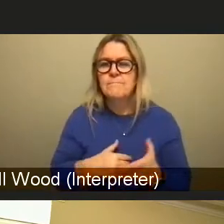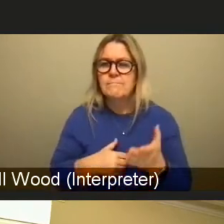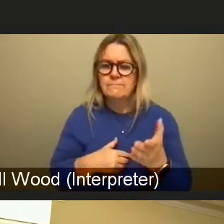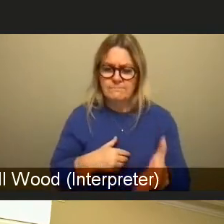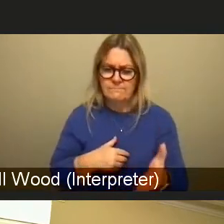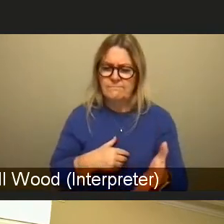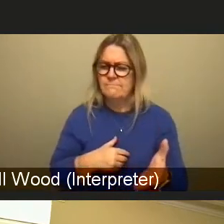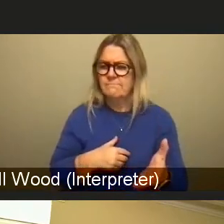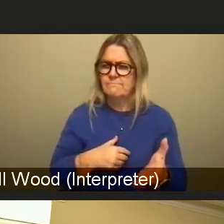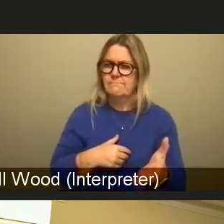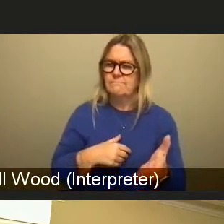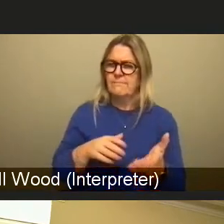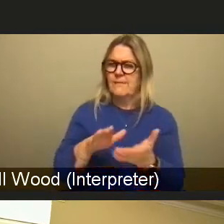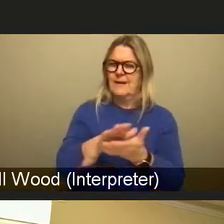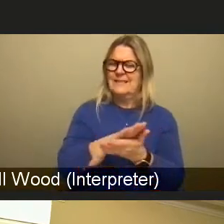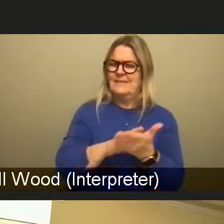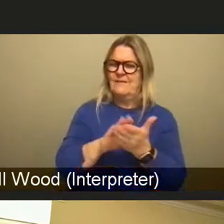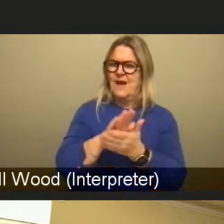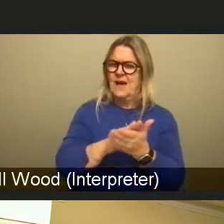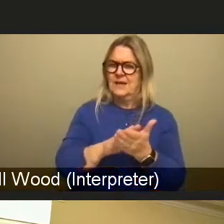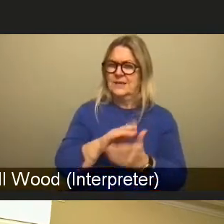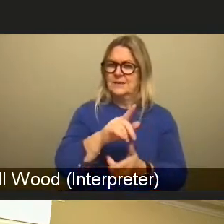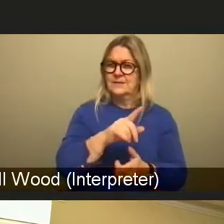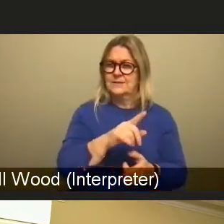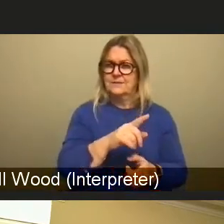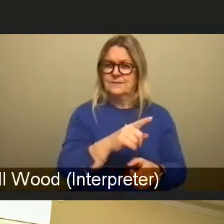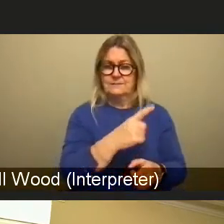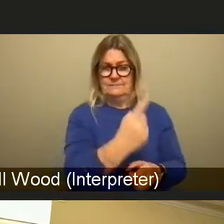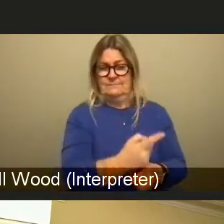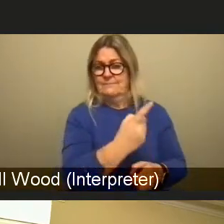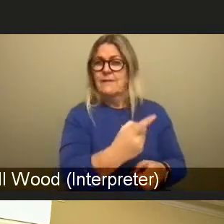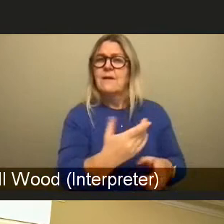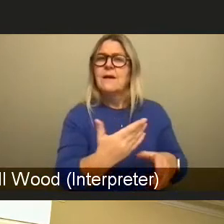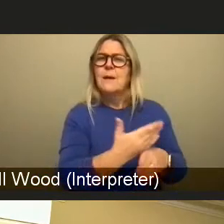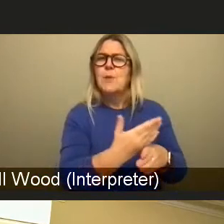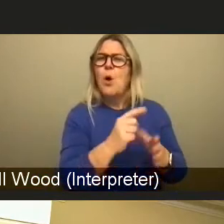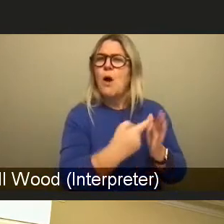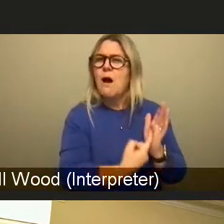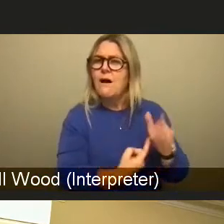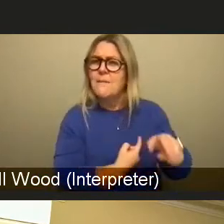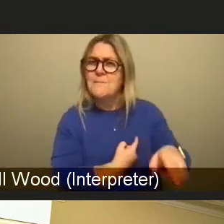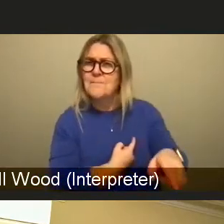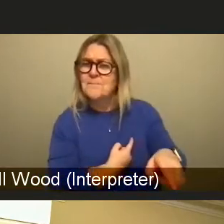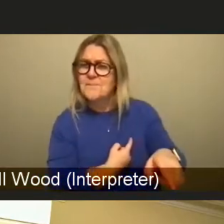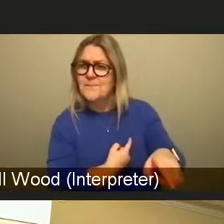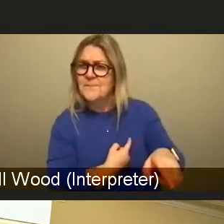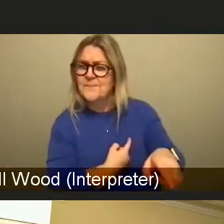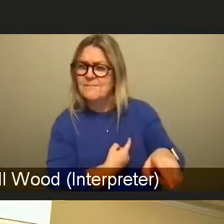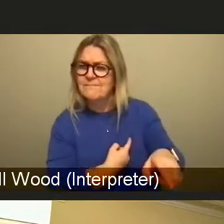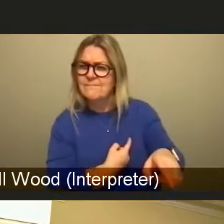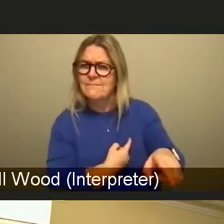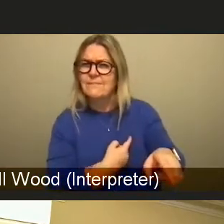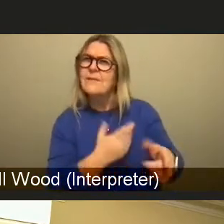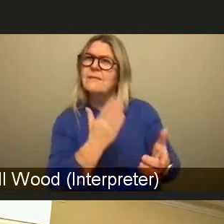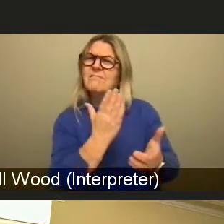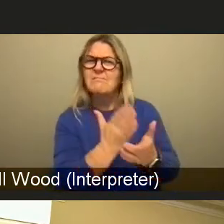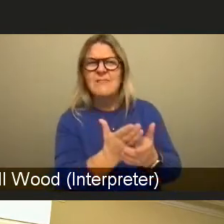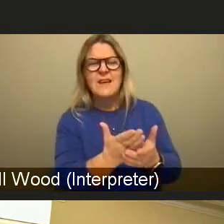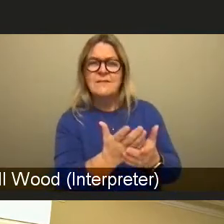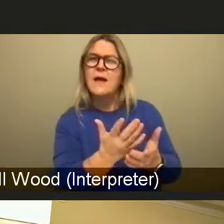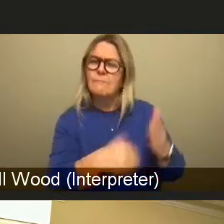an employer as disability inclusive? And as a former Inclusion Scotland